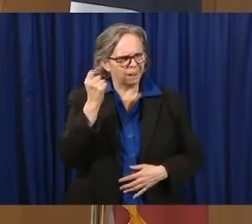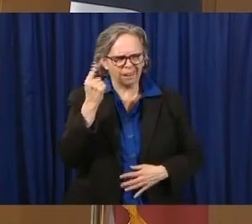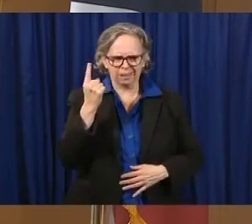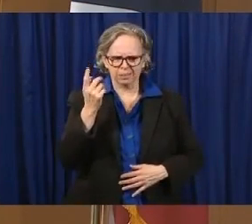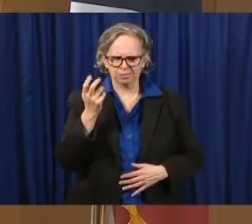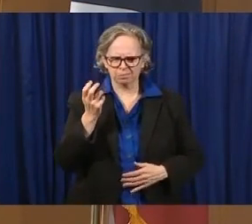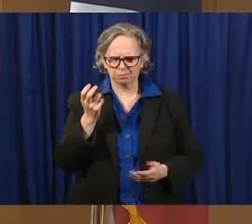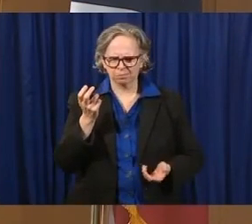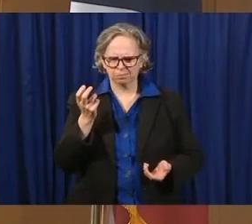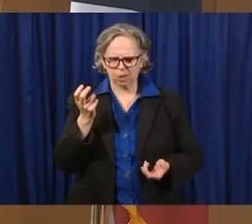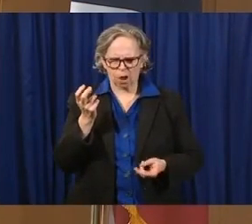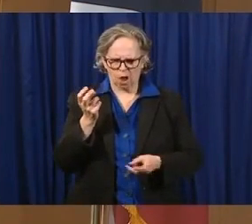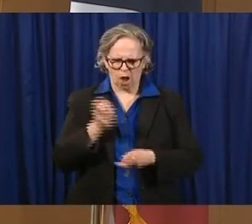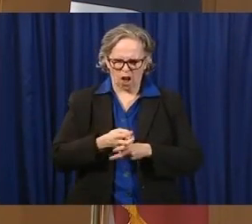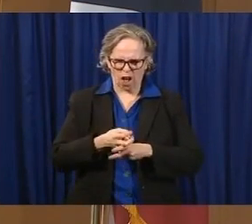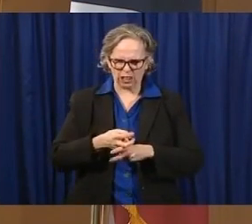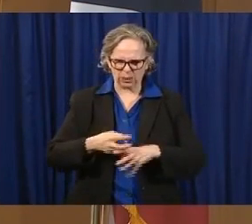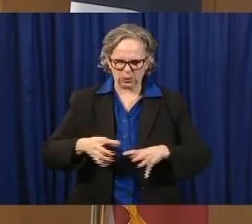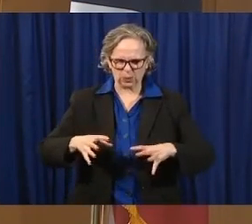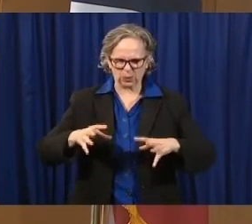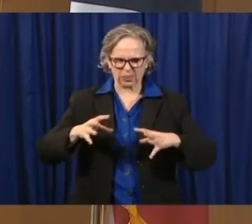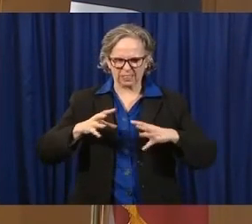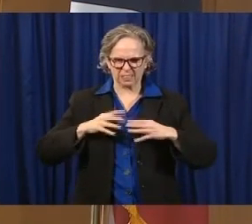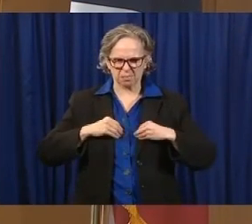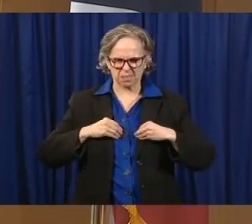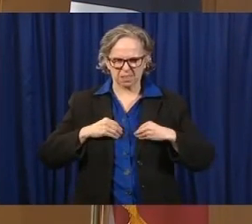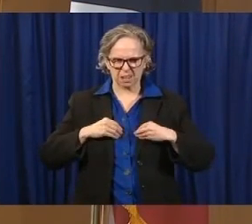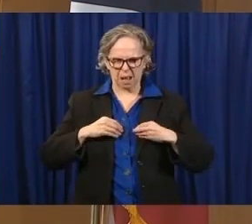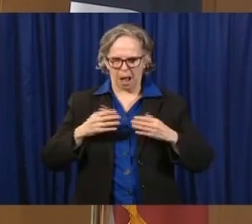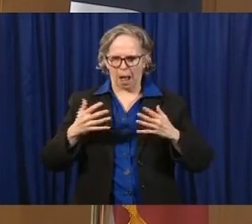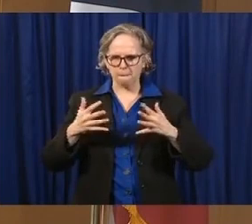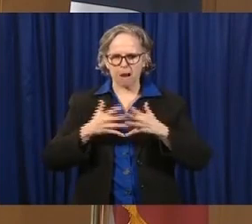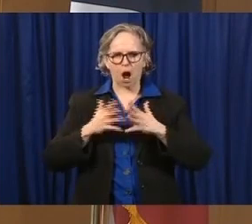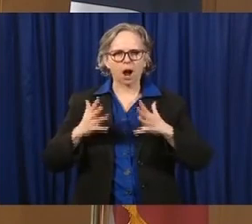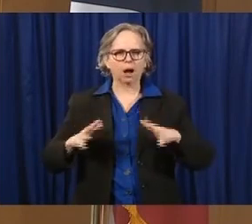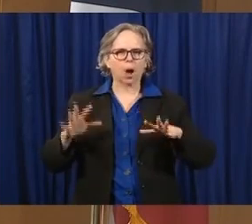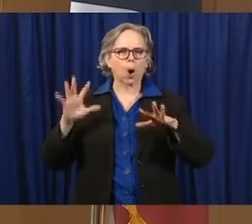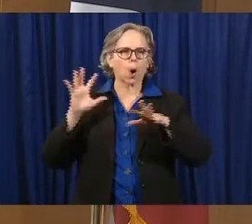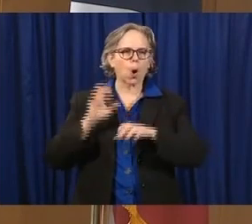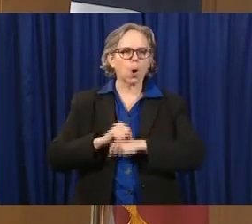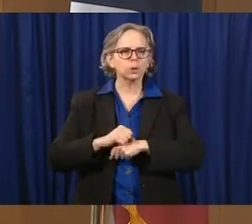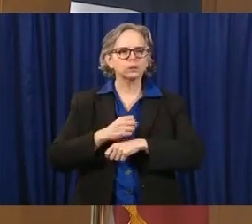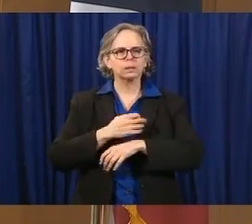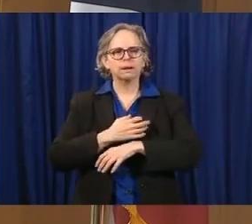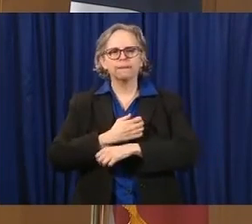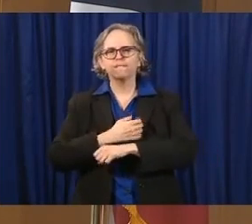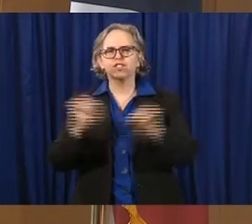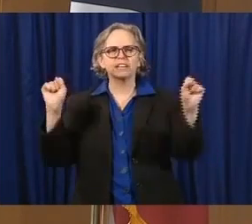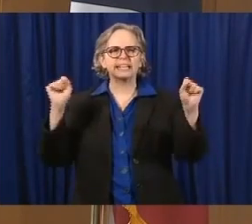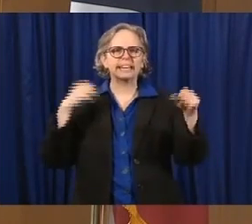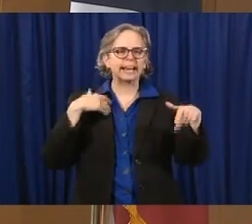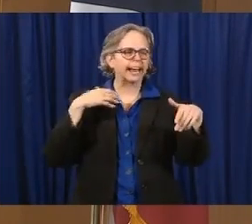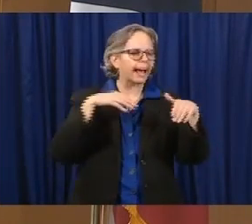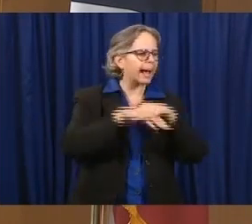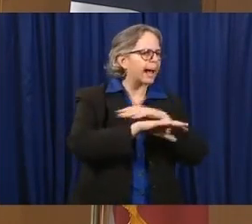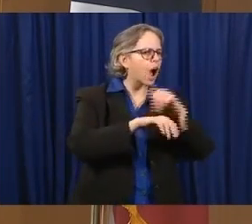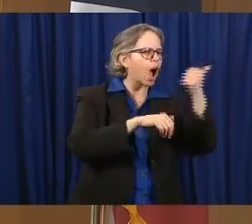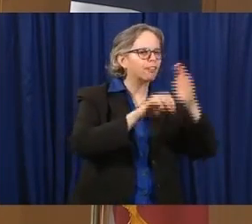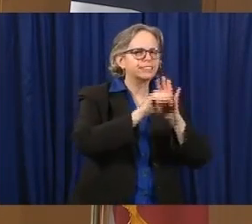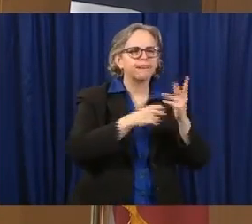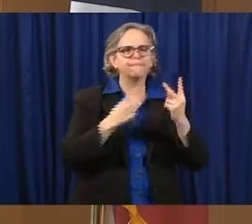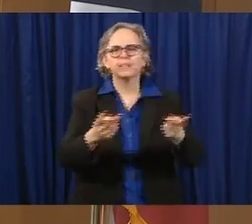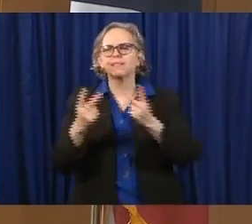and Americans were used to going in and winning and then leaving, and you know, we did it, and so let's move on to life. But as